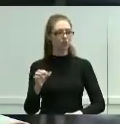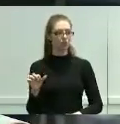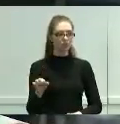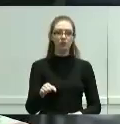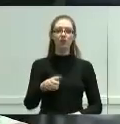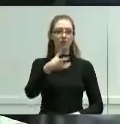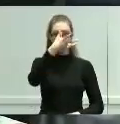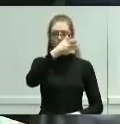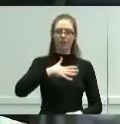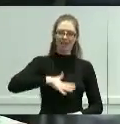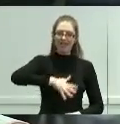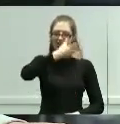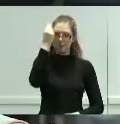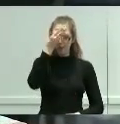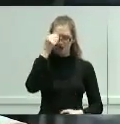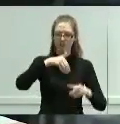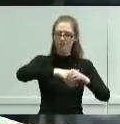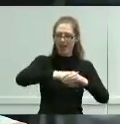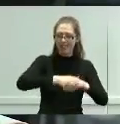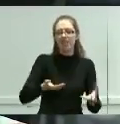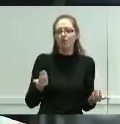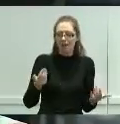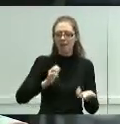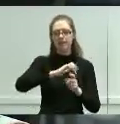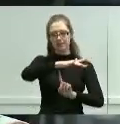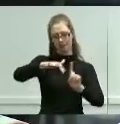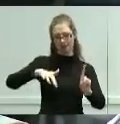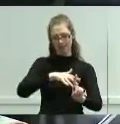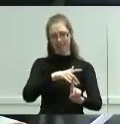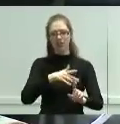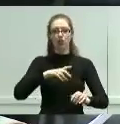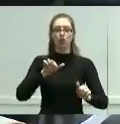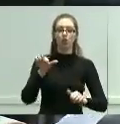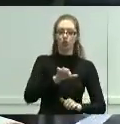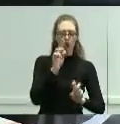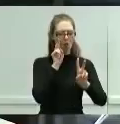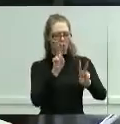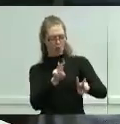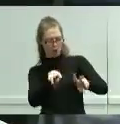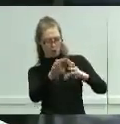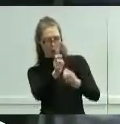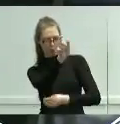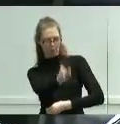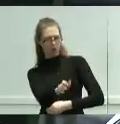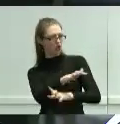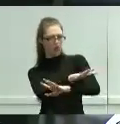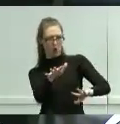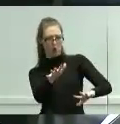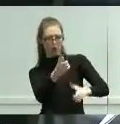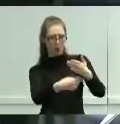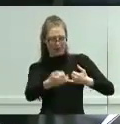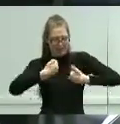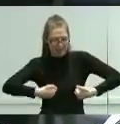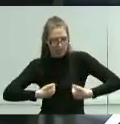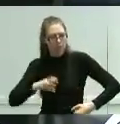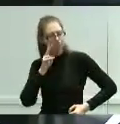recognition of the whole person, not the conditions, and they have holistic humanity.